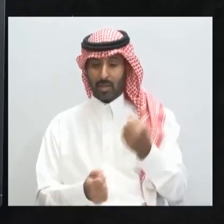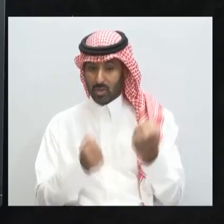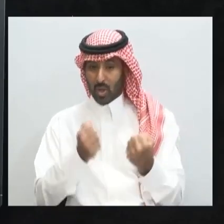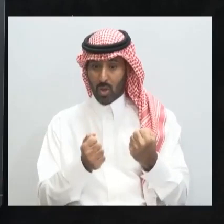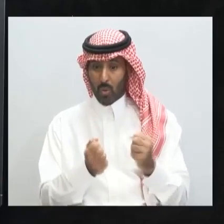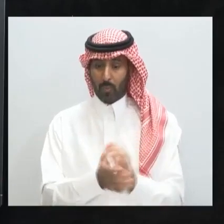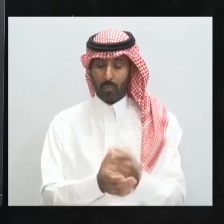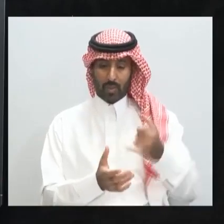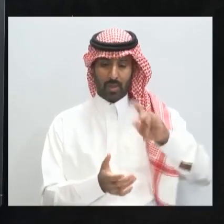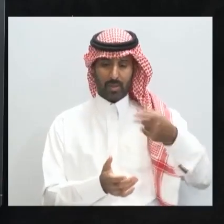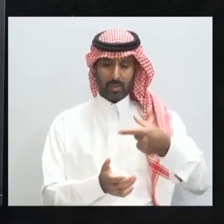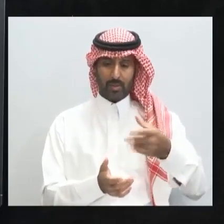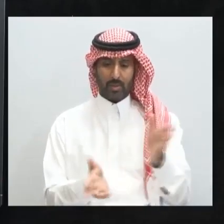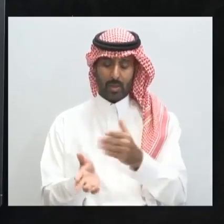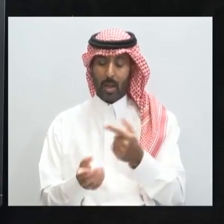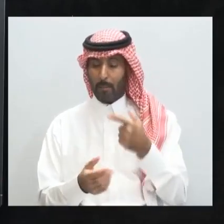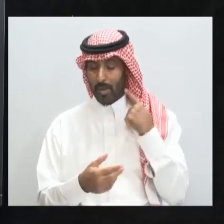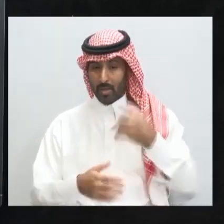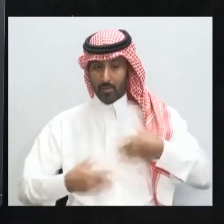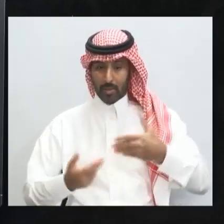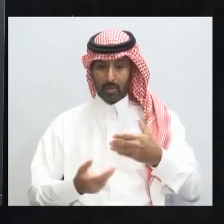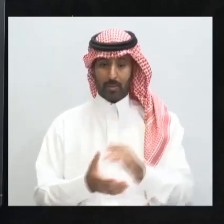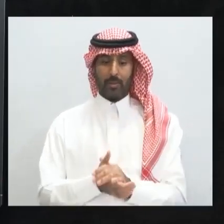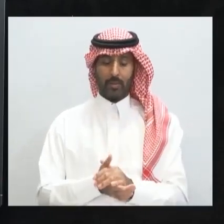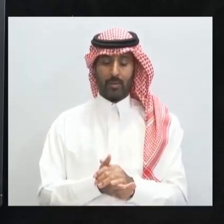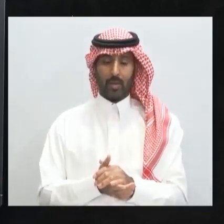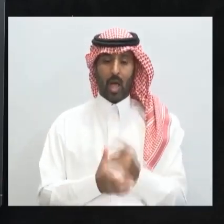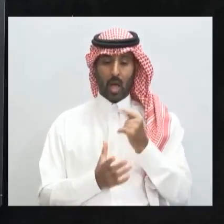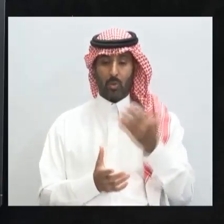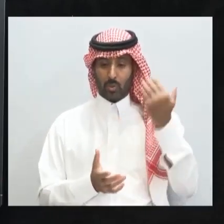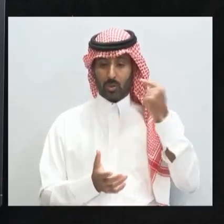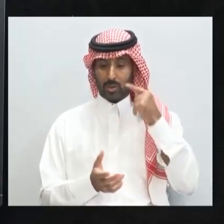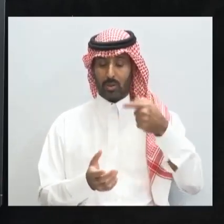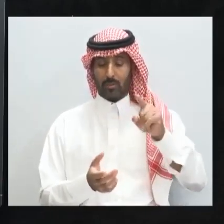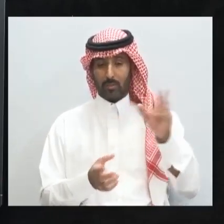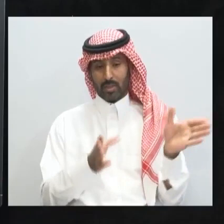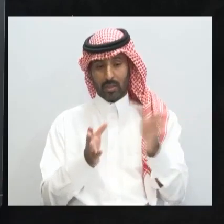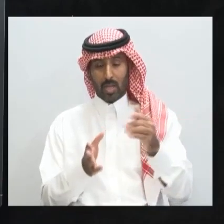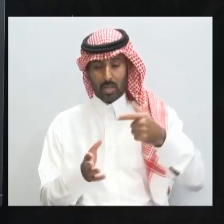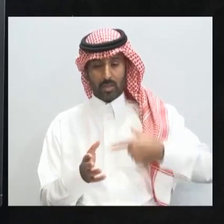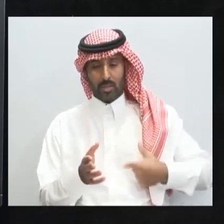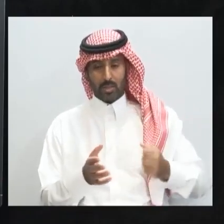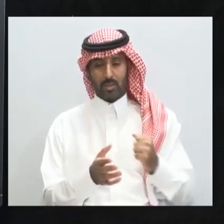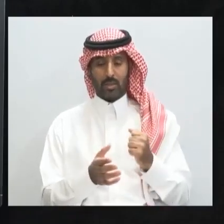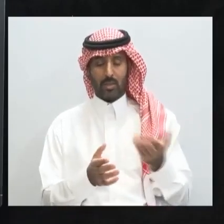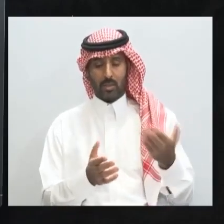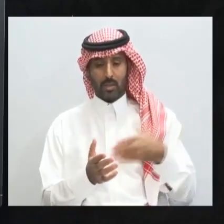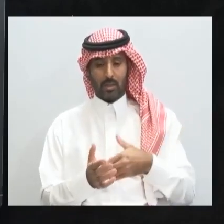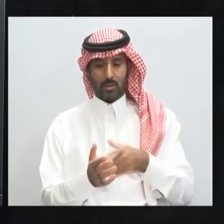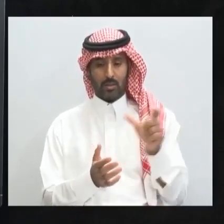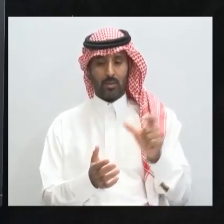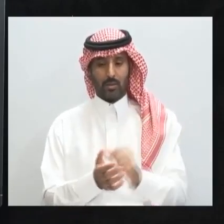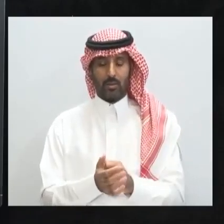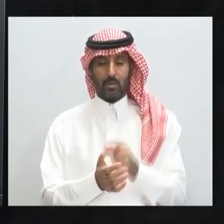Would has the base form, play. Are used to is followed by a noun. And the last one, used